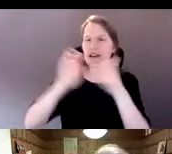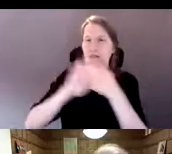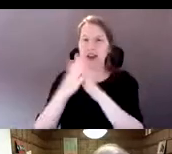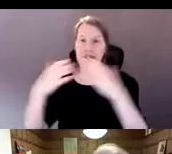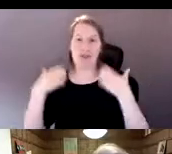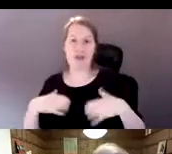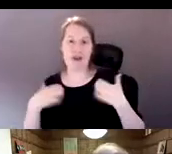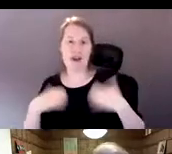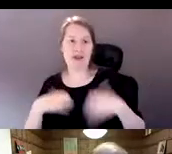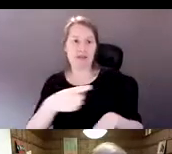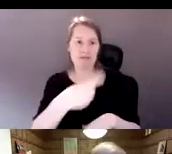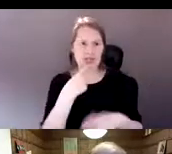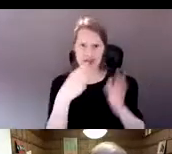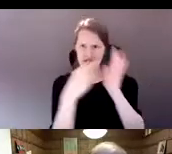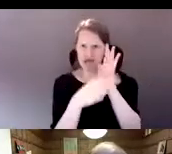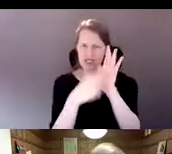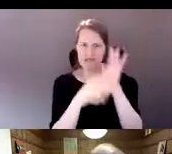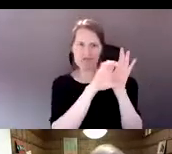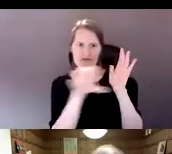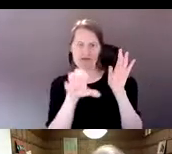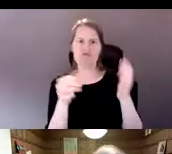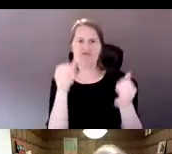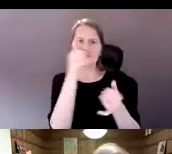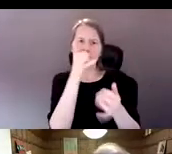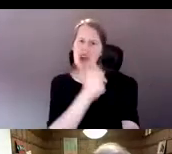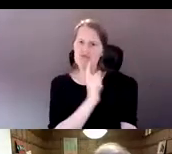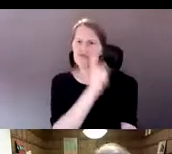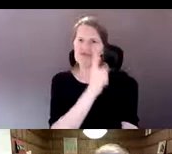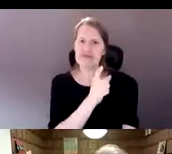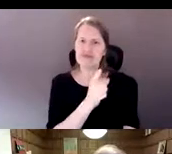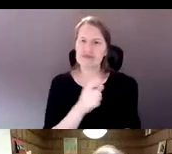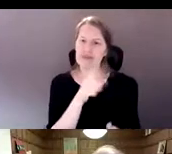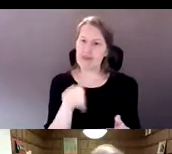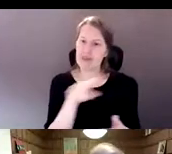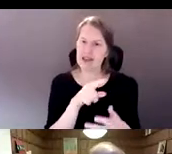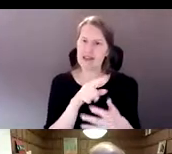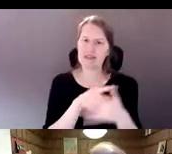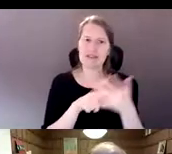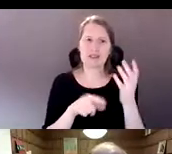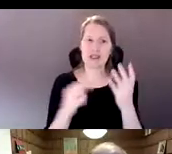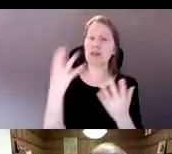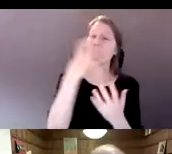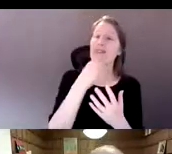you, teachers of the law, you hypocrites! You are like whitewashed tombs, which look beautiful on the